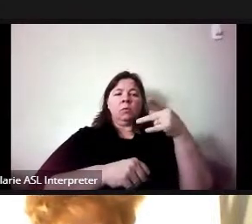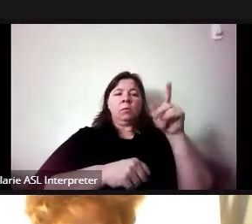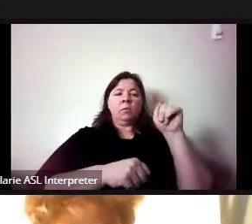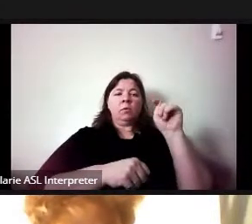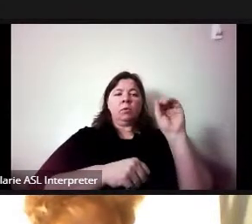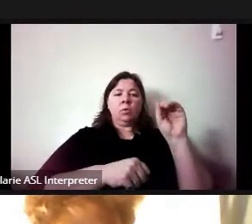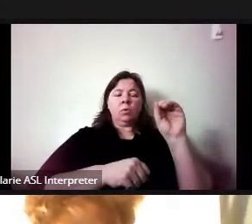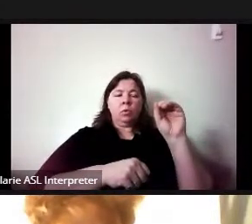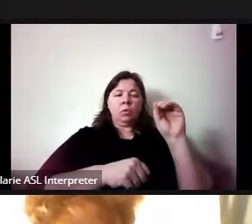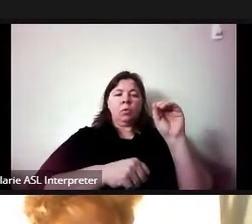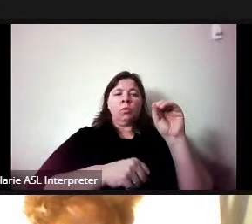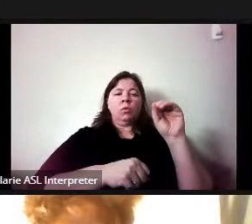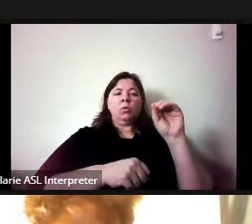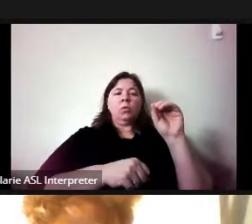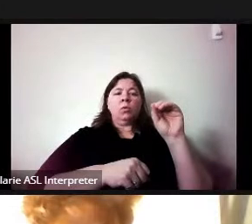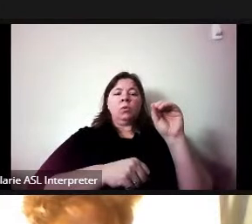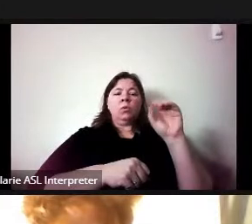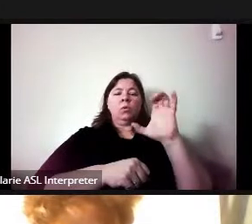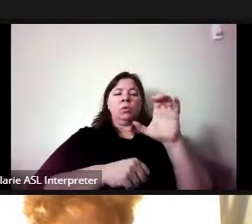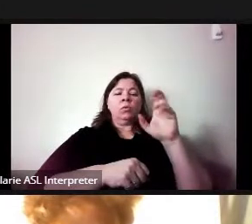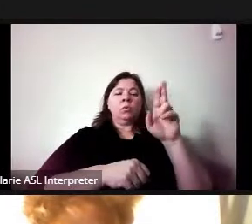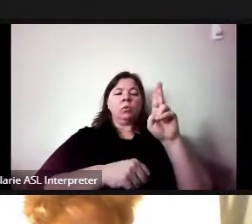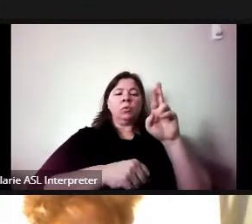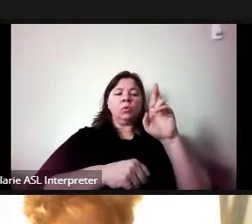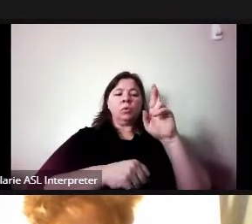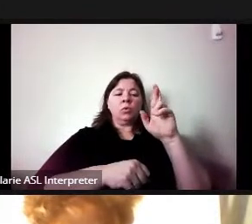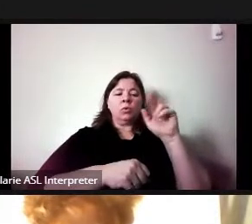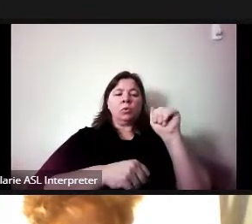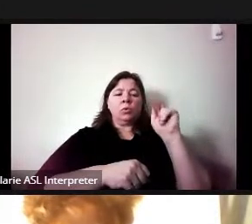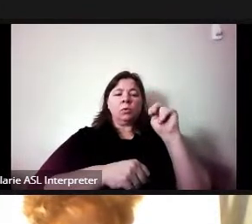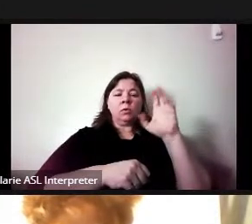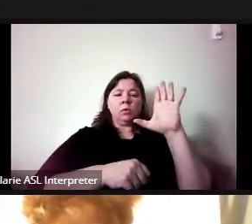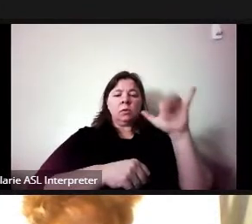other registrations. It's been going through.